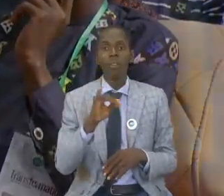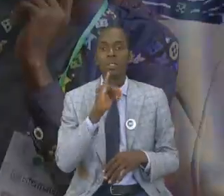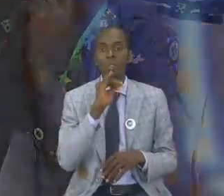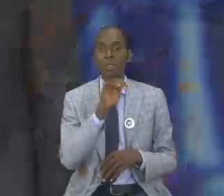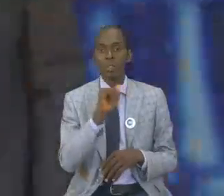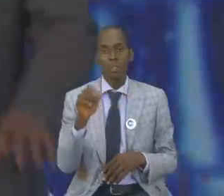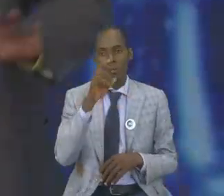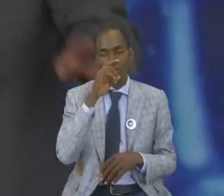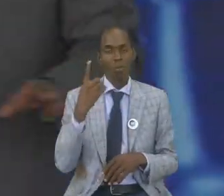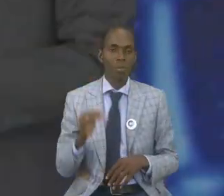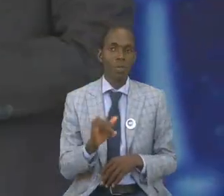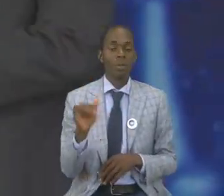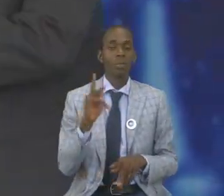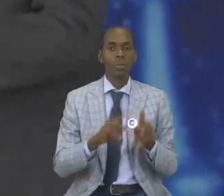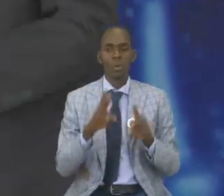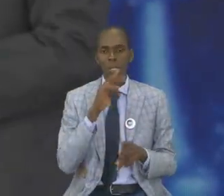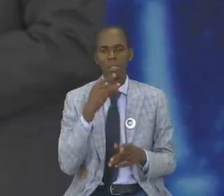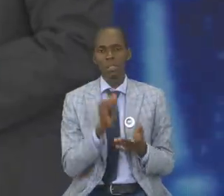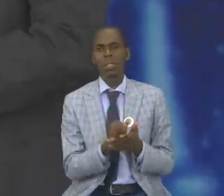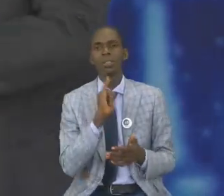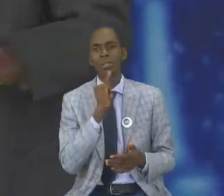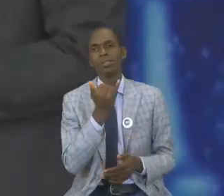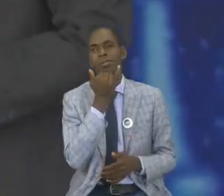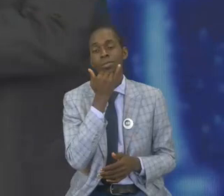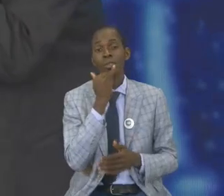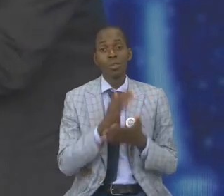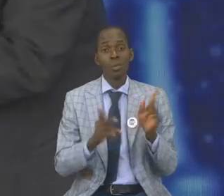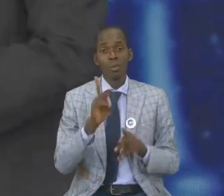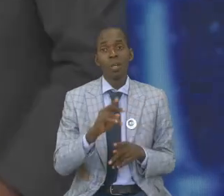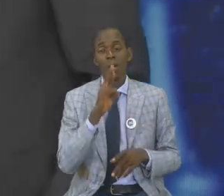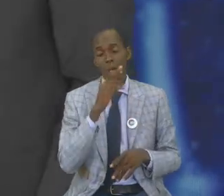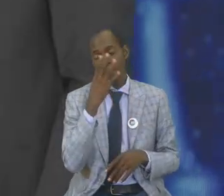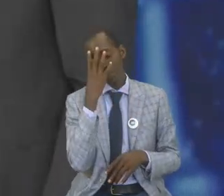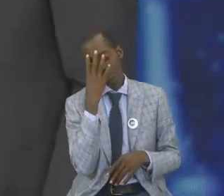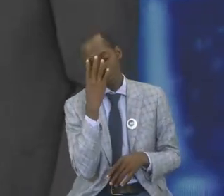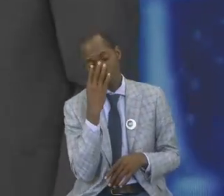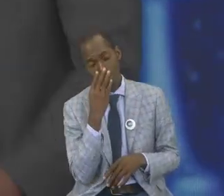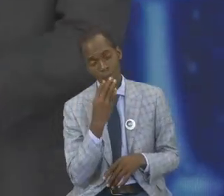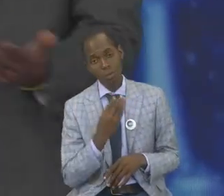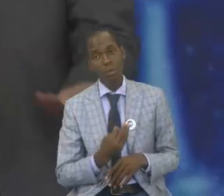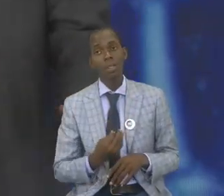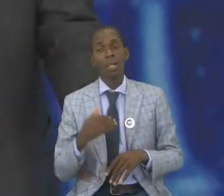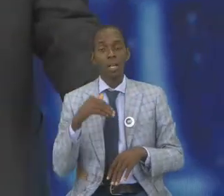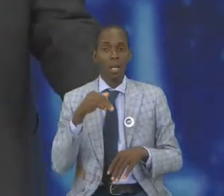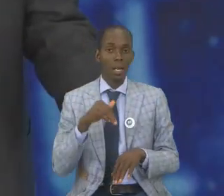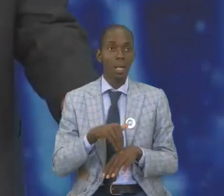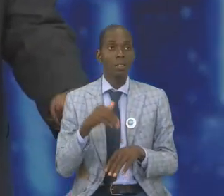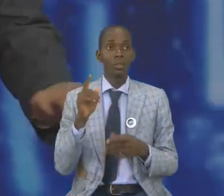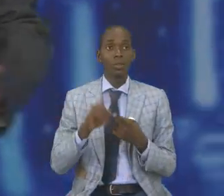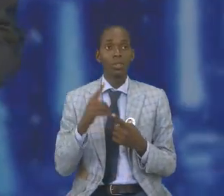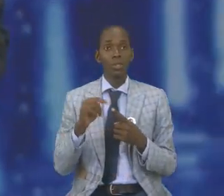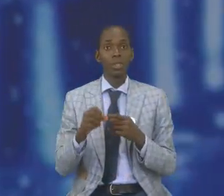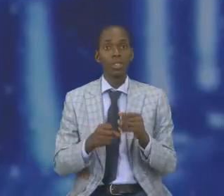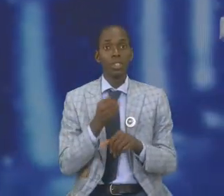are proving that wrong. There are people who have been asleep and slumbering until the age of 40. And at the age of